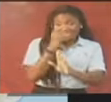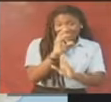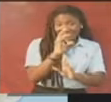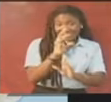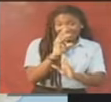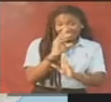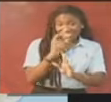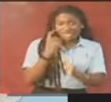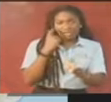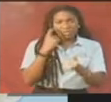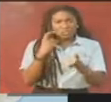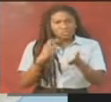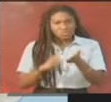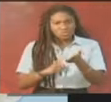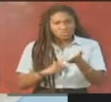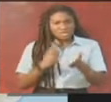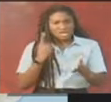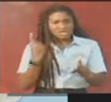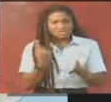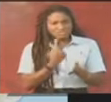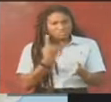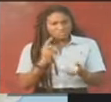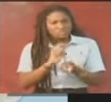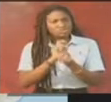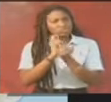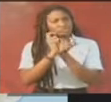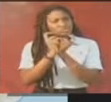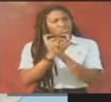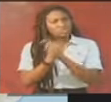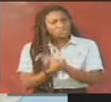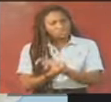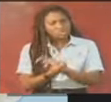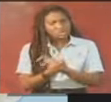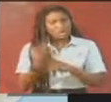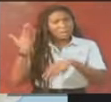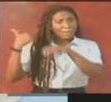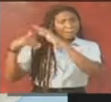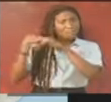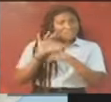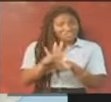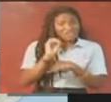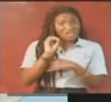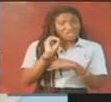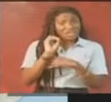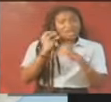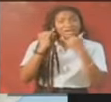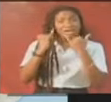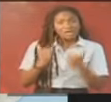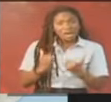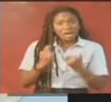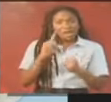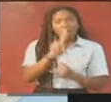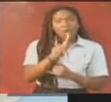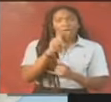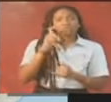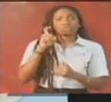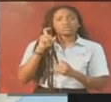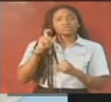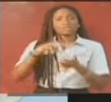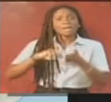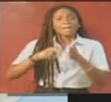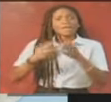know, the range changed from 0 to 50 to now 0 to 100, clearly representing that increase in cases, which we would have